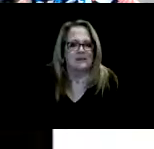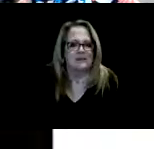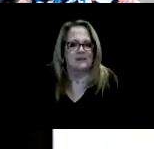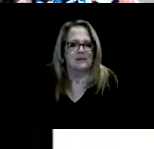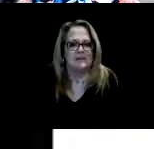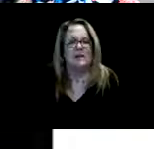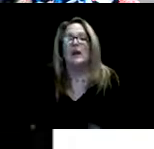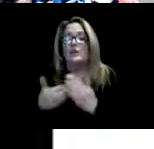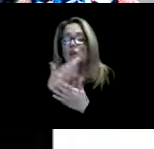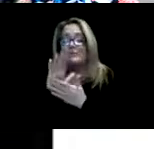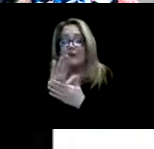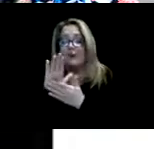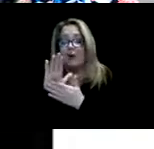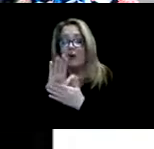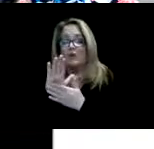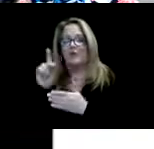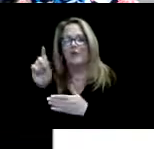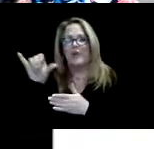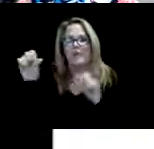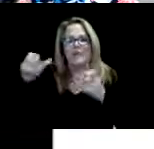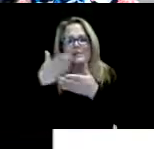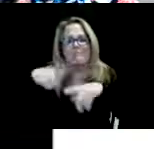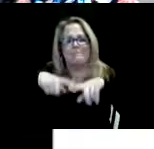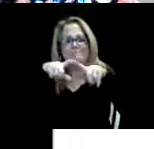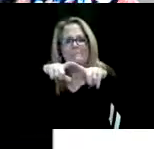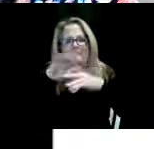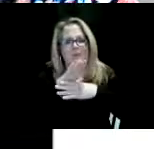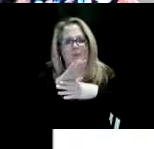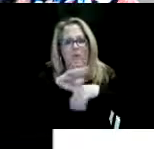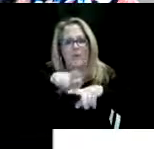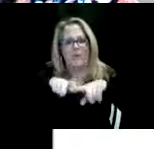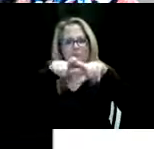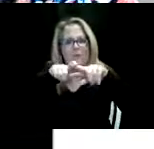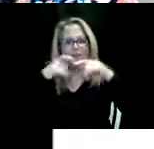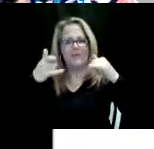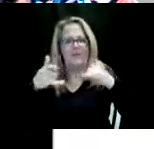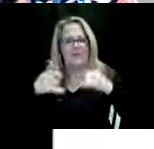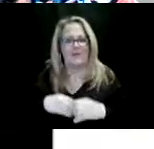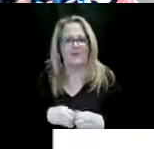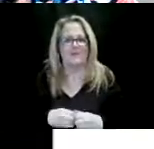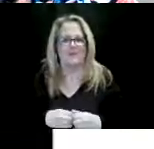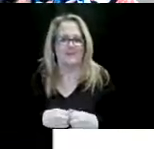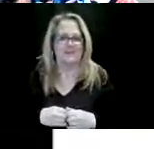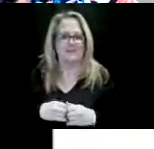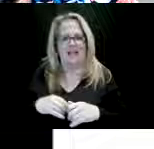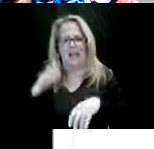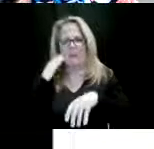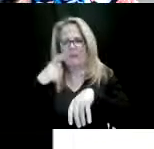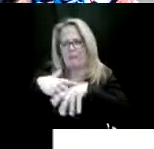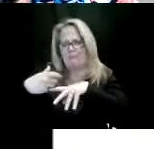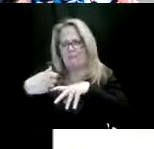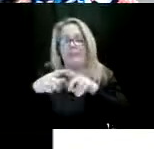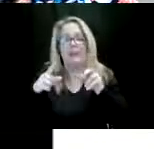New video segment. Okay, Jack let's lies please on a stop there. floor at home. He wiggles and stomps And his for the feet. sake of time, we will now go